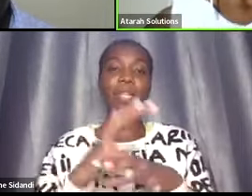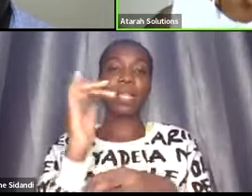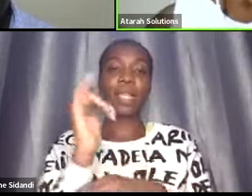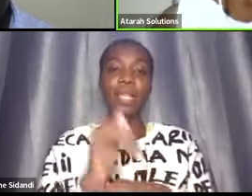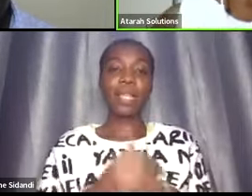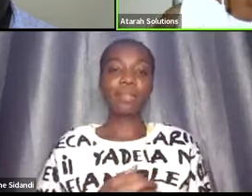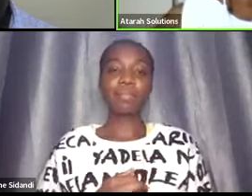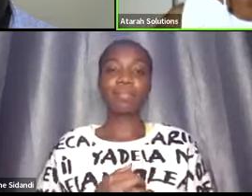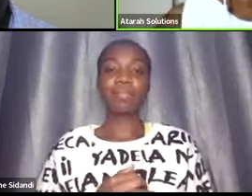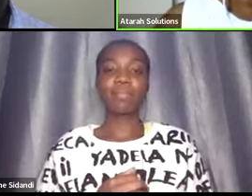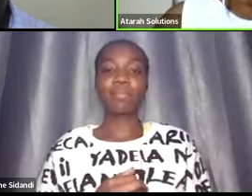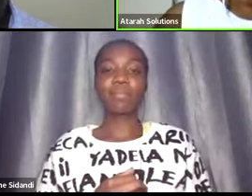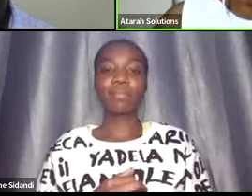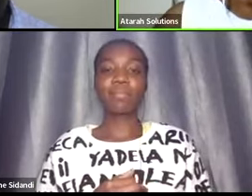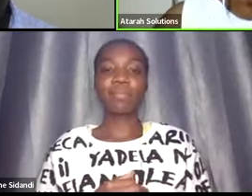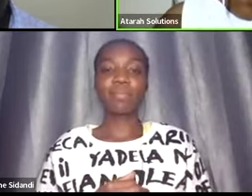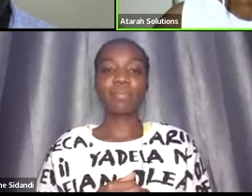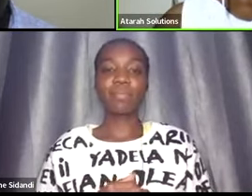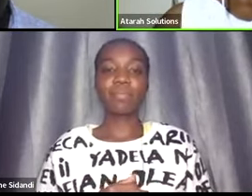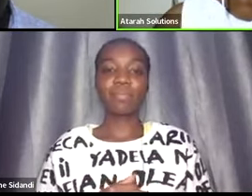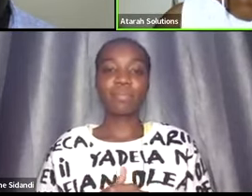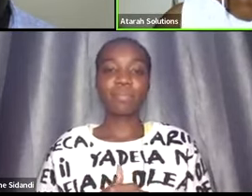email. All